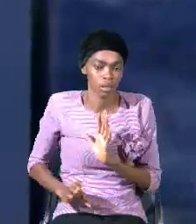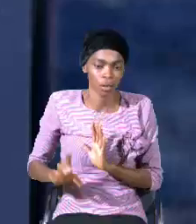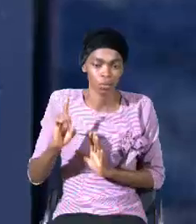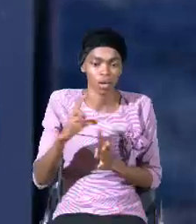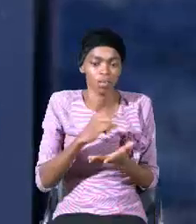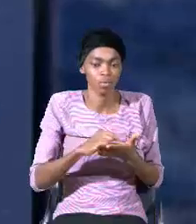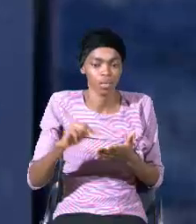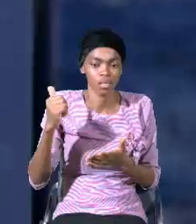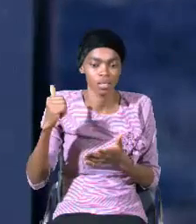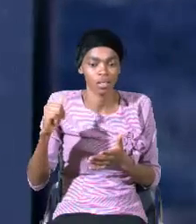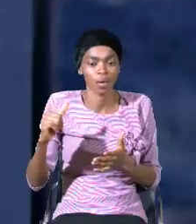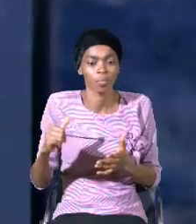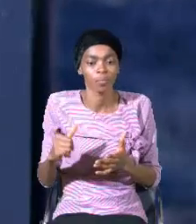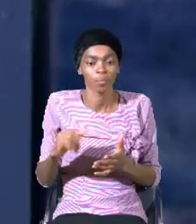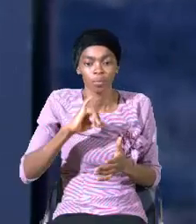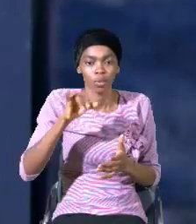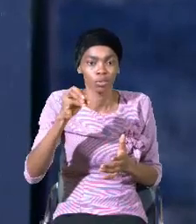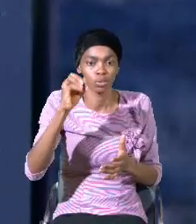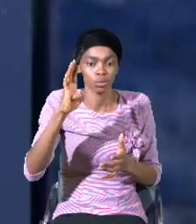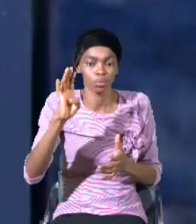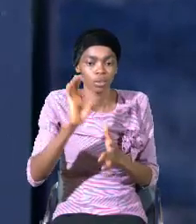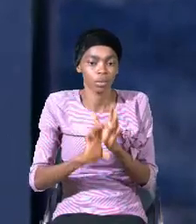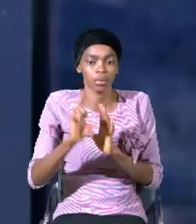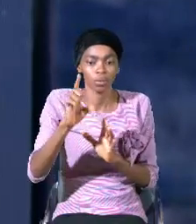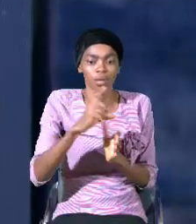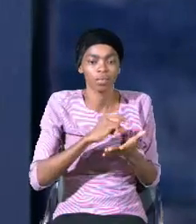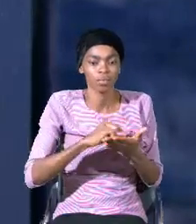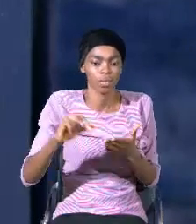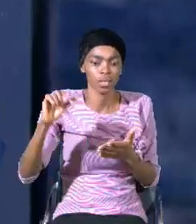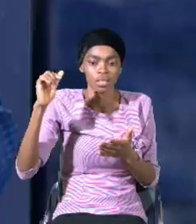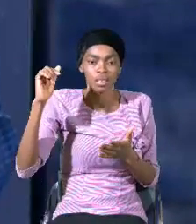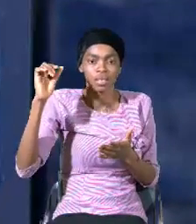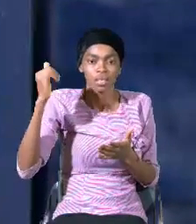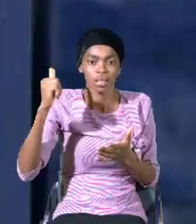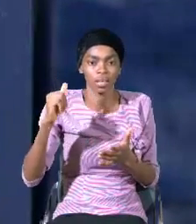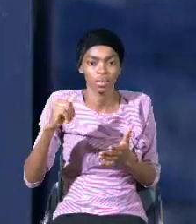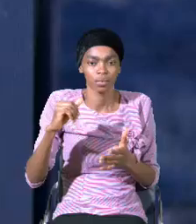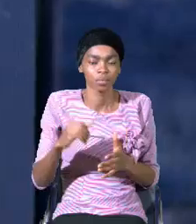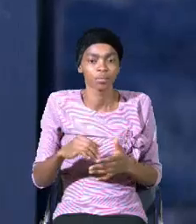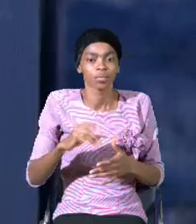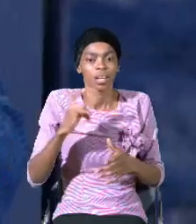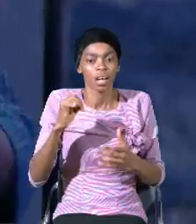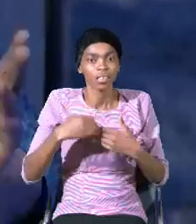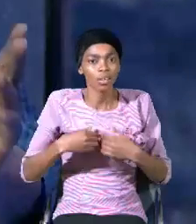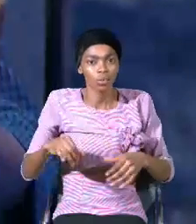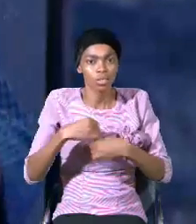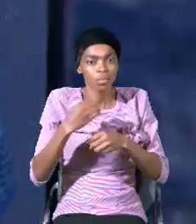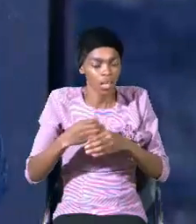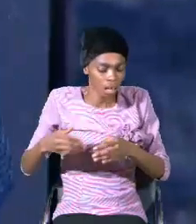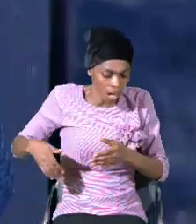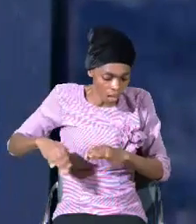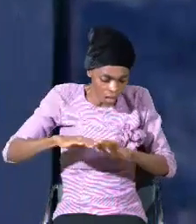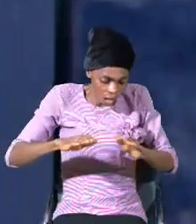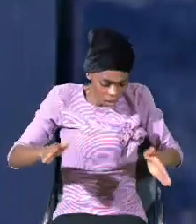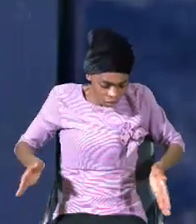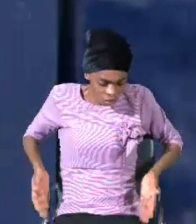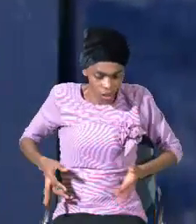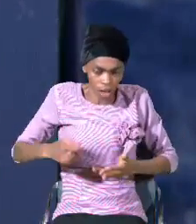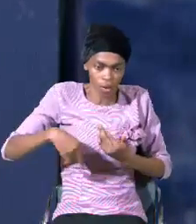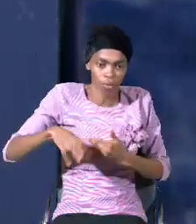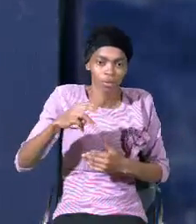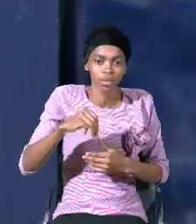an edge about him and about his house and about all that he